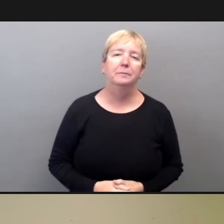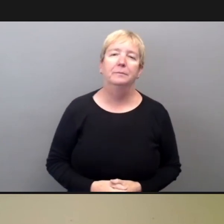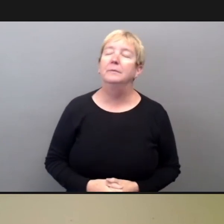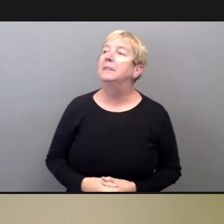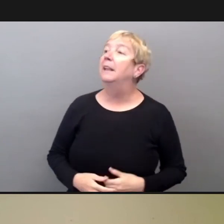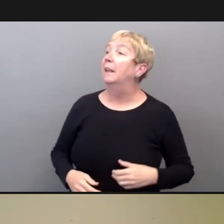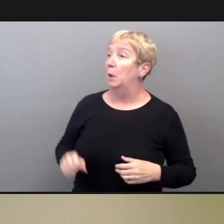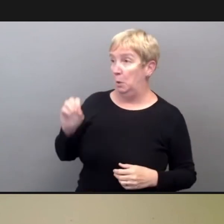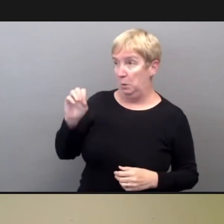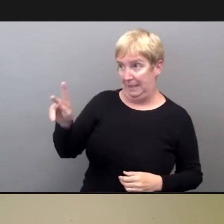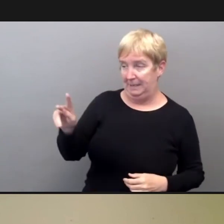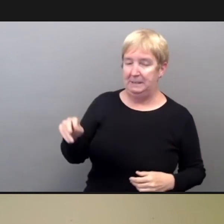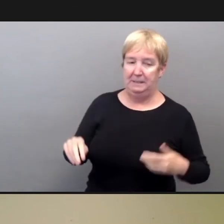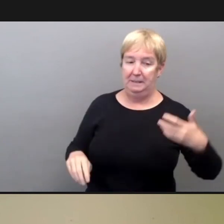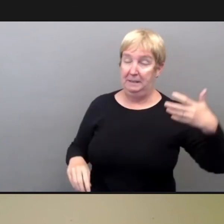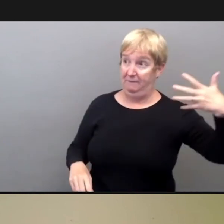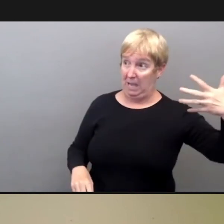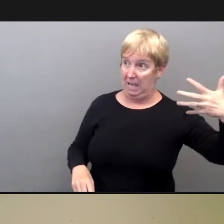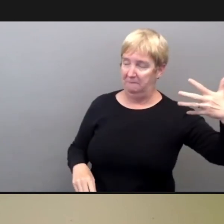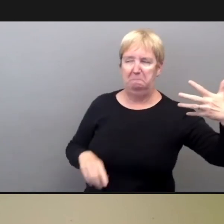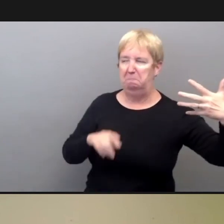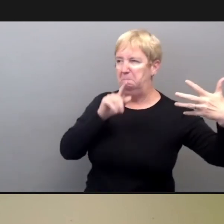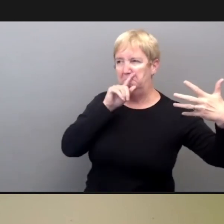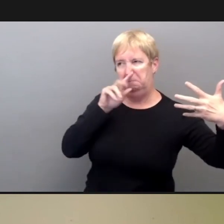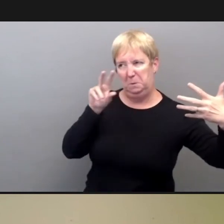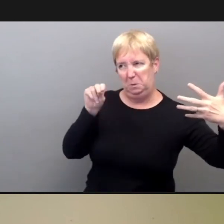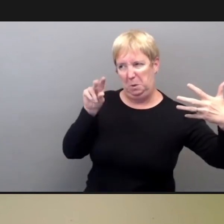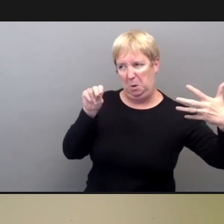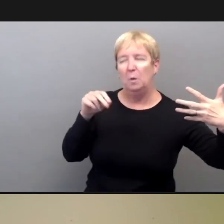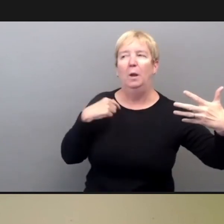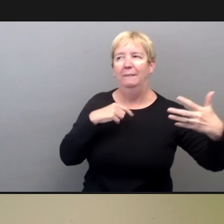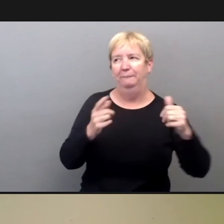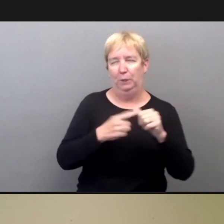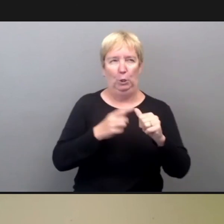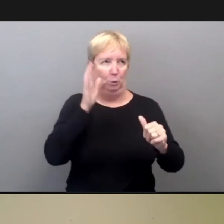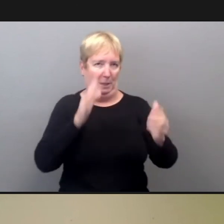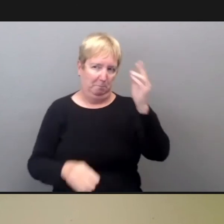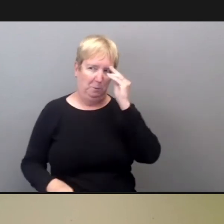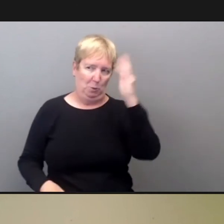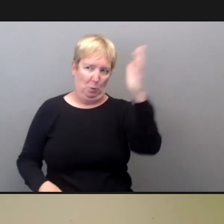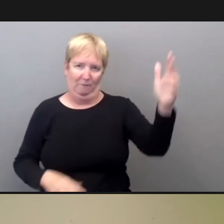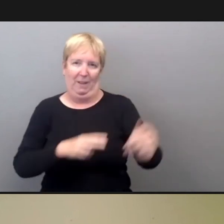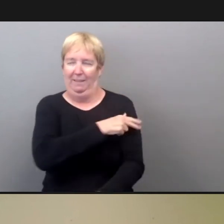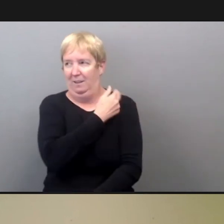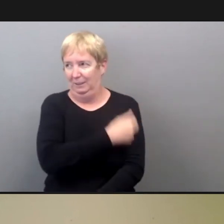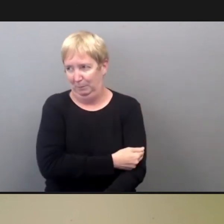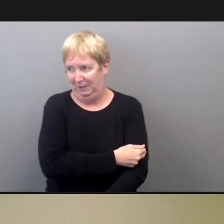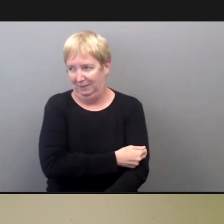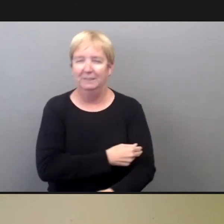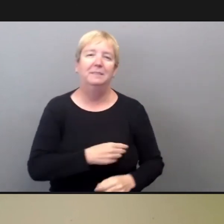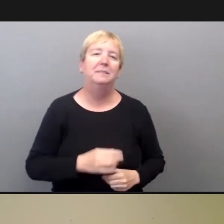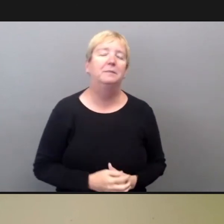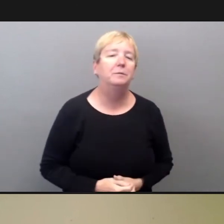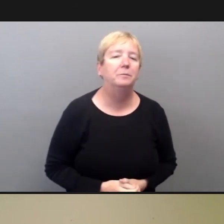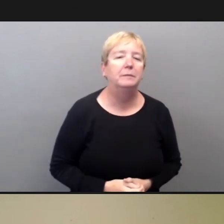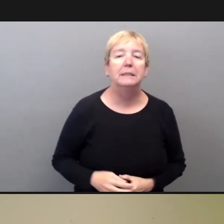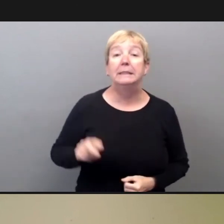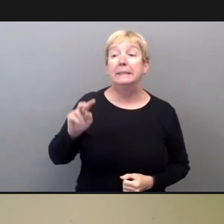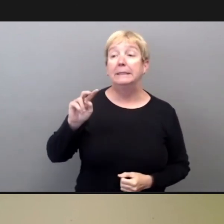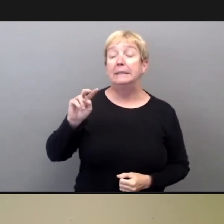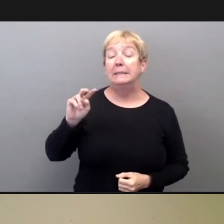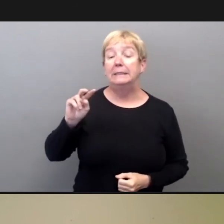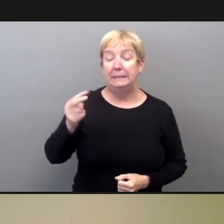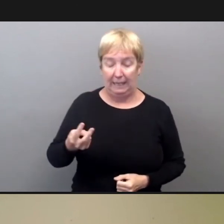question first, which is no, because we really like to notify them first. And I